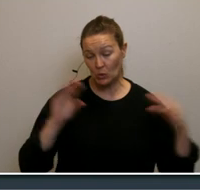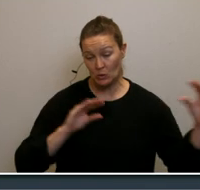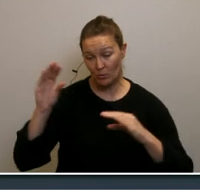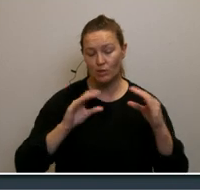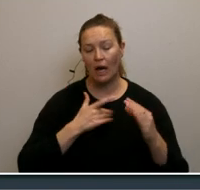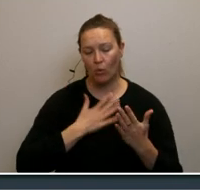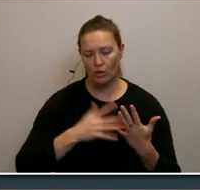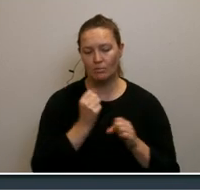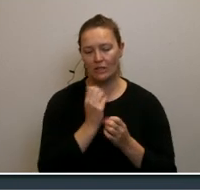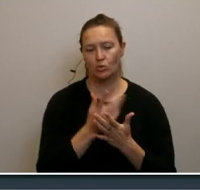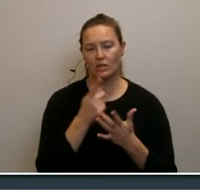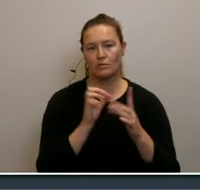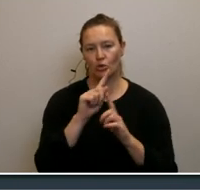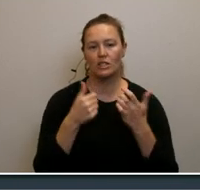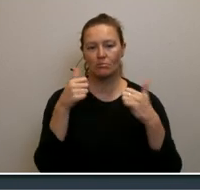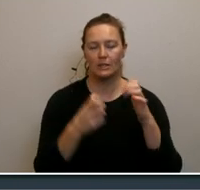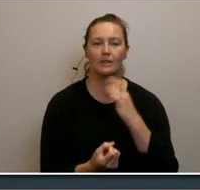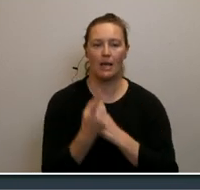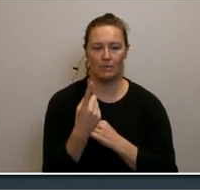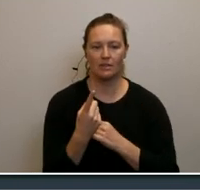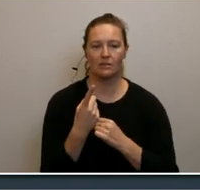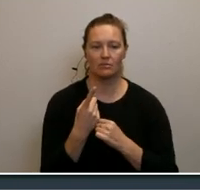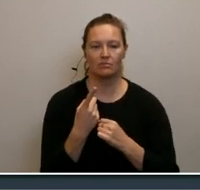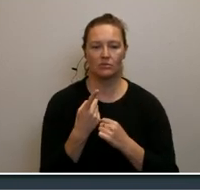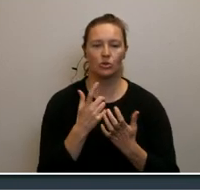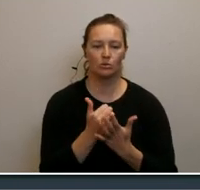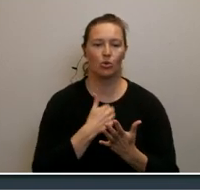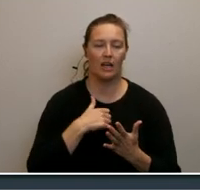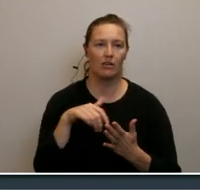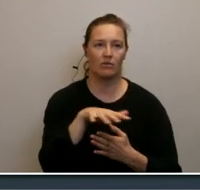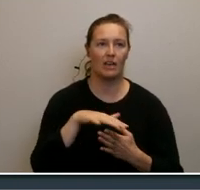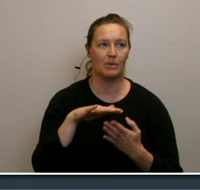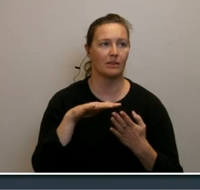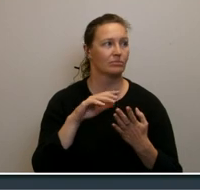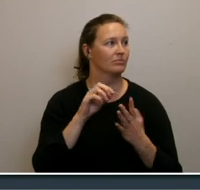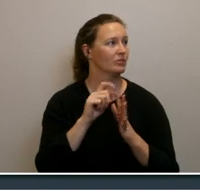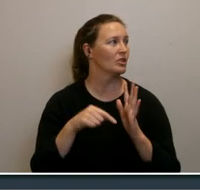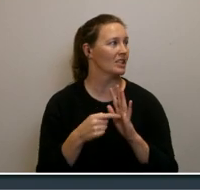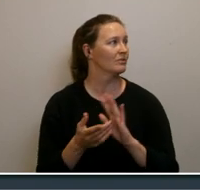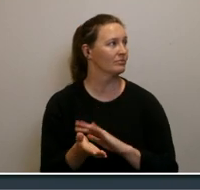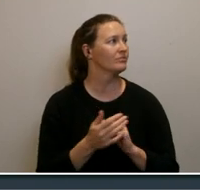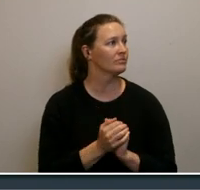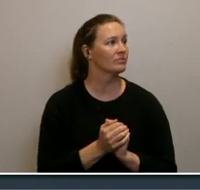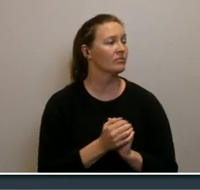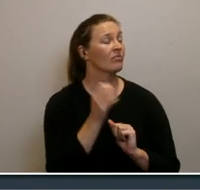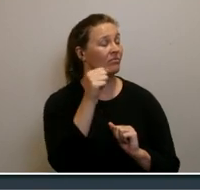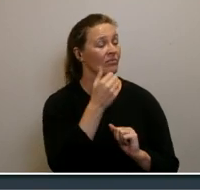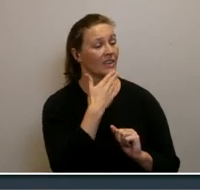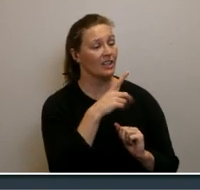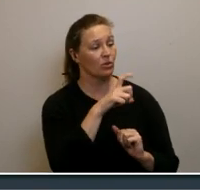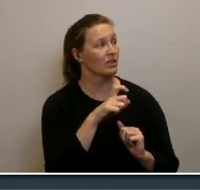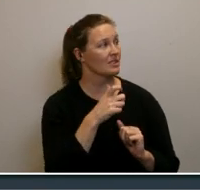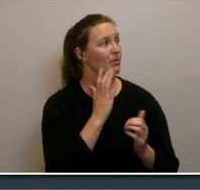wider community, for our whānau and families. Thank you very much. Thank you, Chris, and I don't think anyone would disagree that this